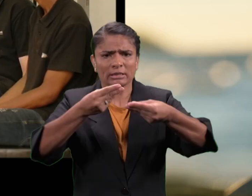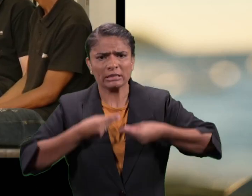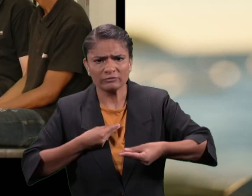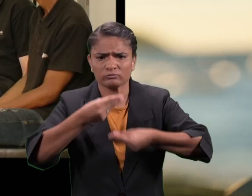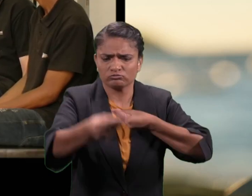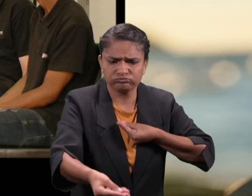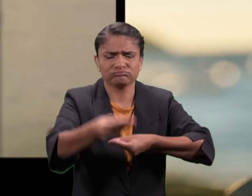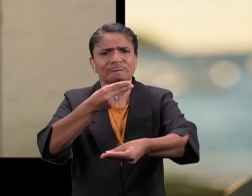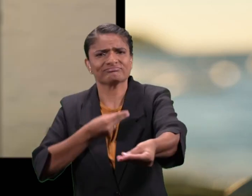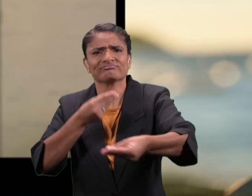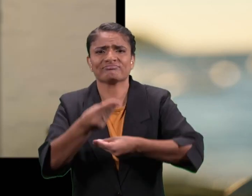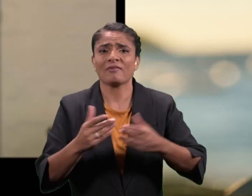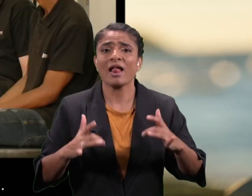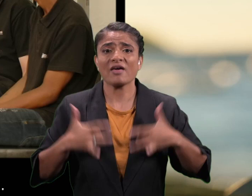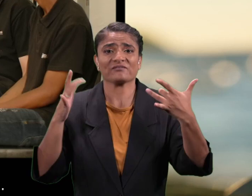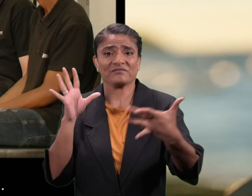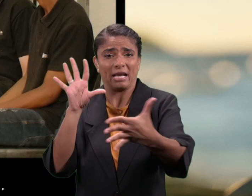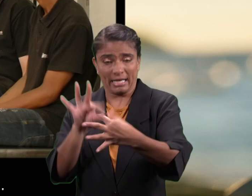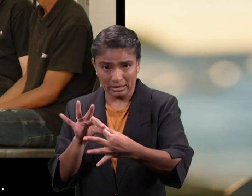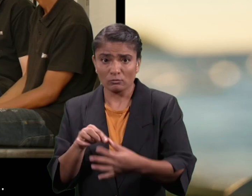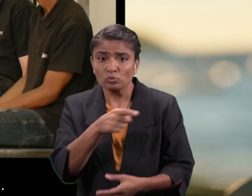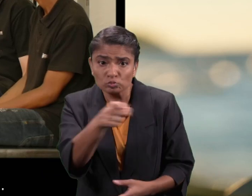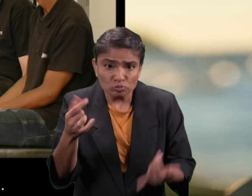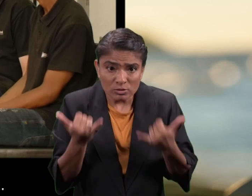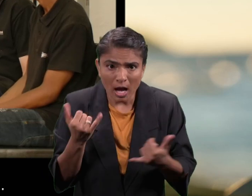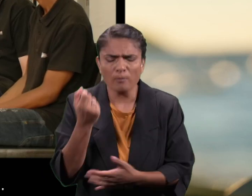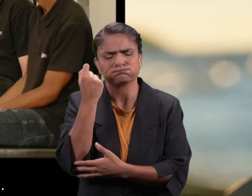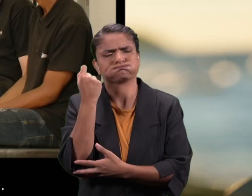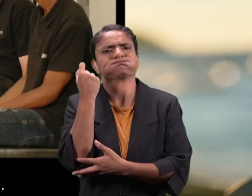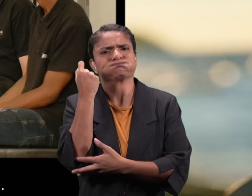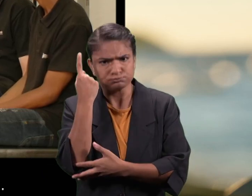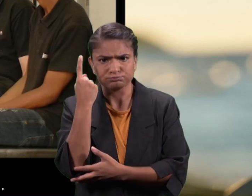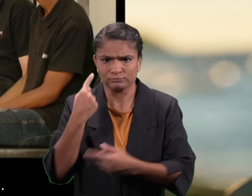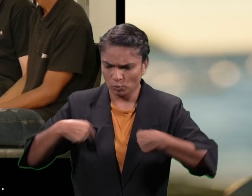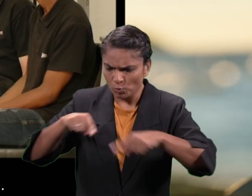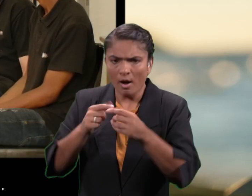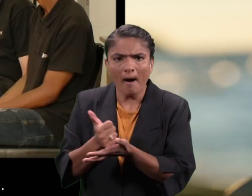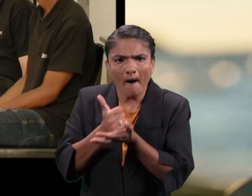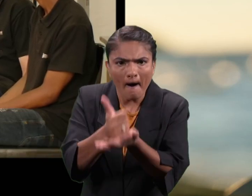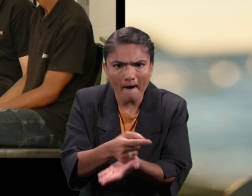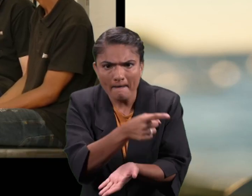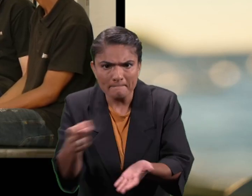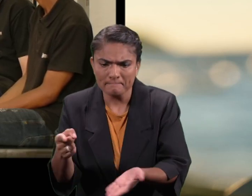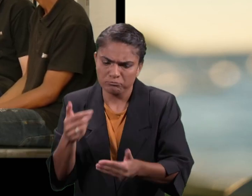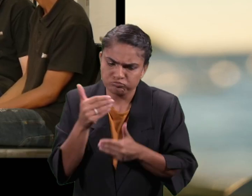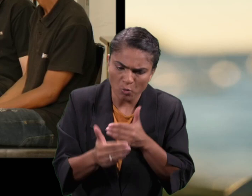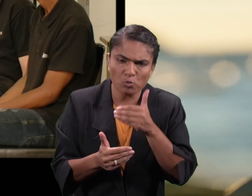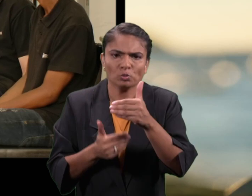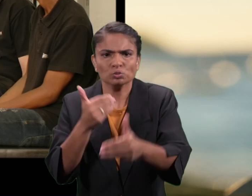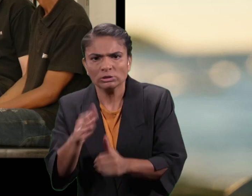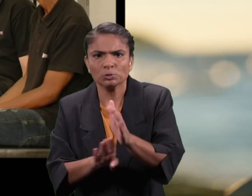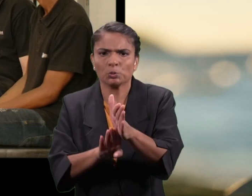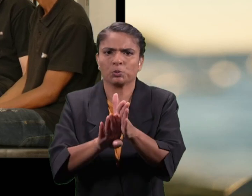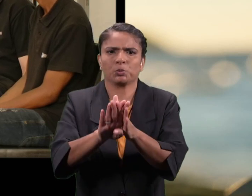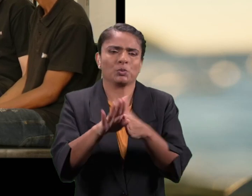and sharing a lot of the Living Link. You do understand that the Living Link is about creating awareness. You guys are helping our